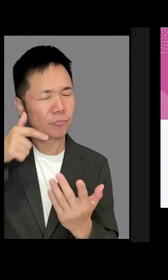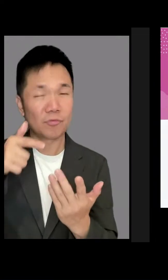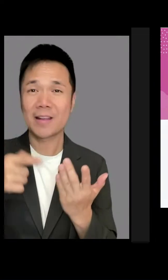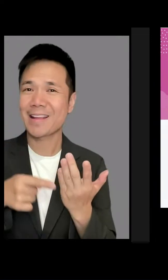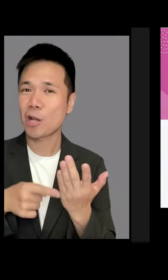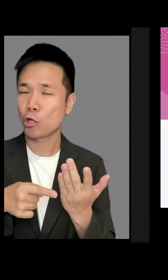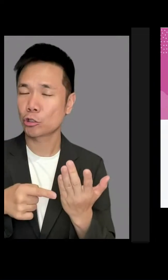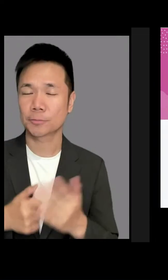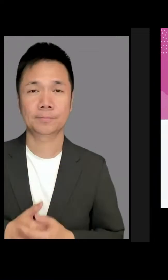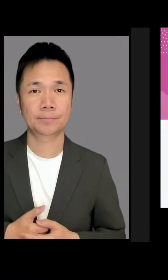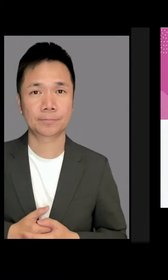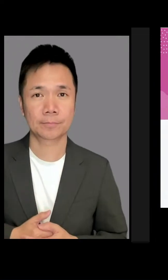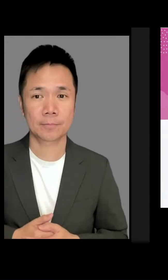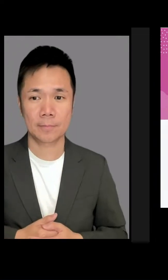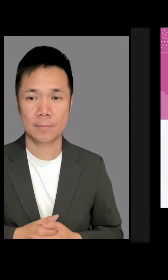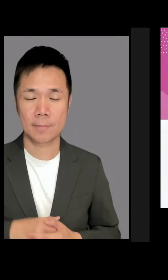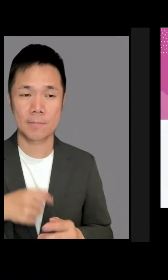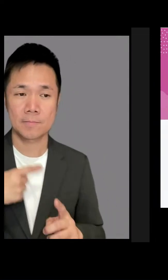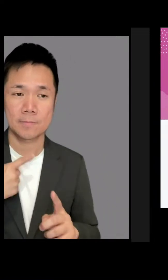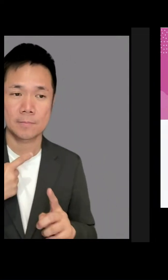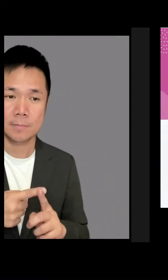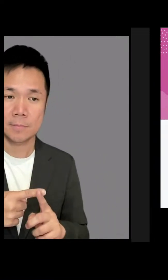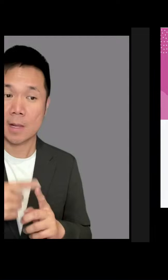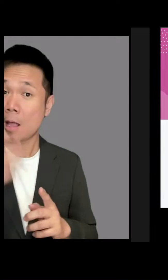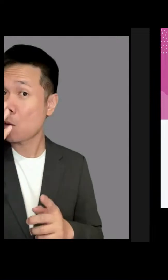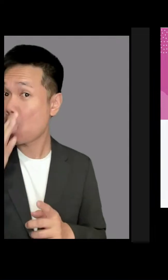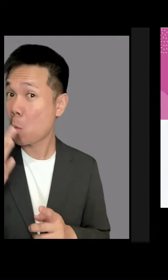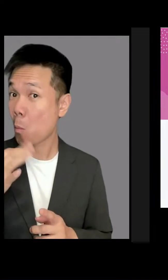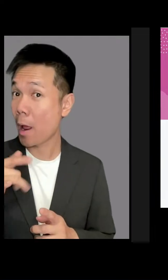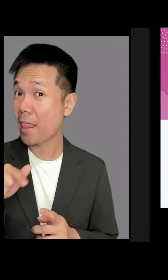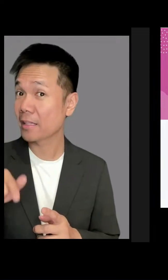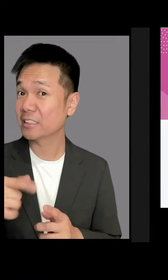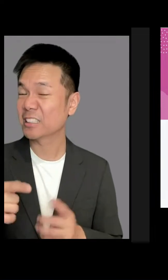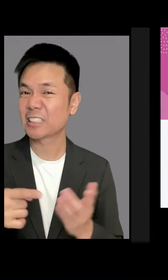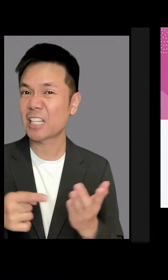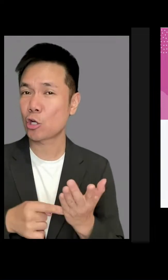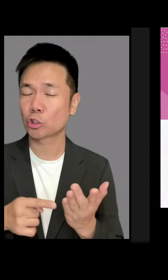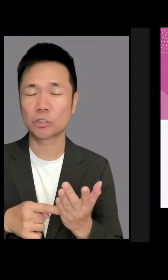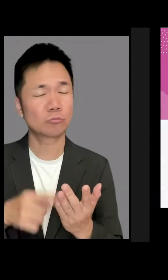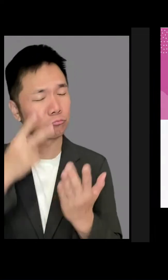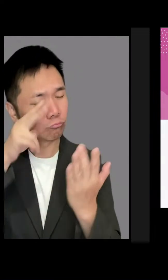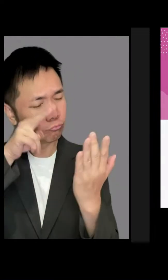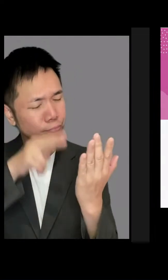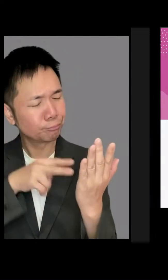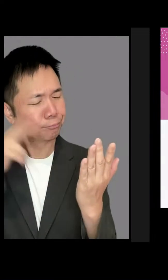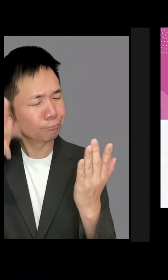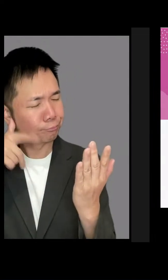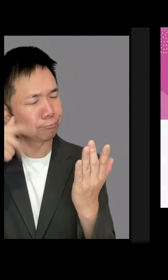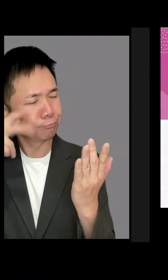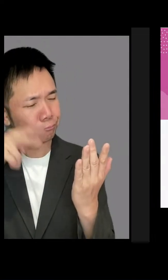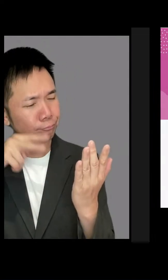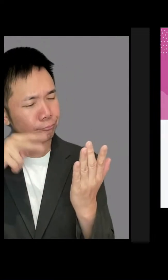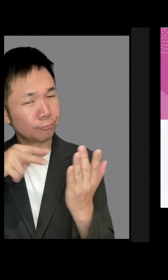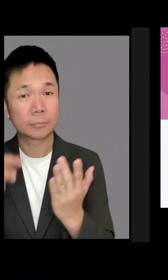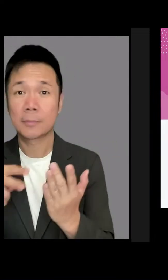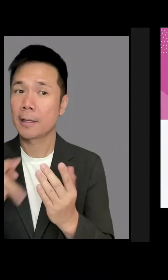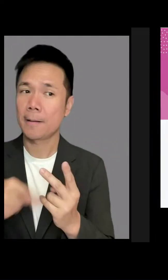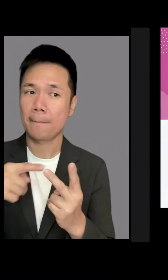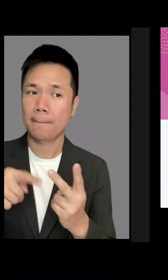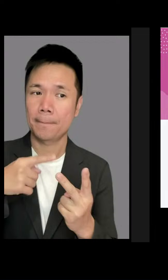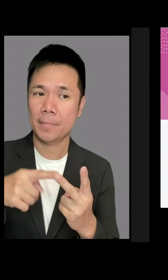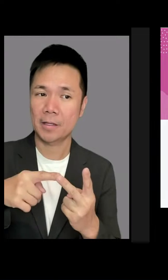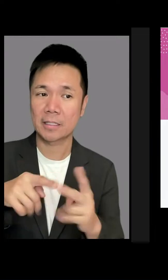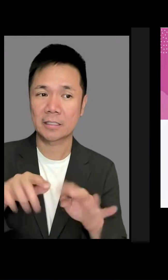technology, also the APIs that underlie screen reading technology. Then we're going to move into semantic HTML